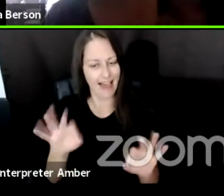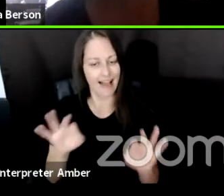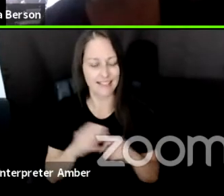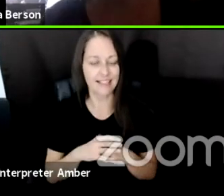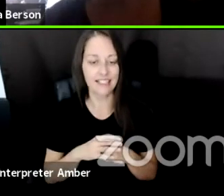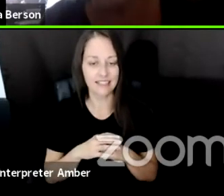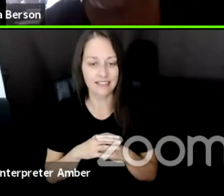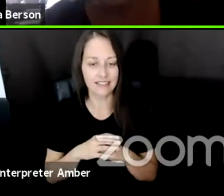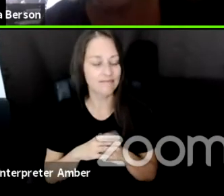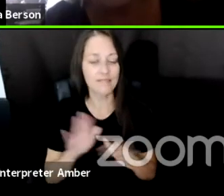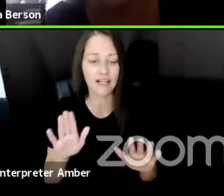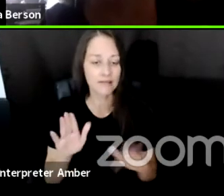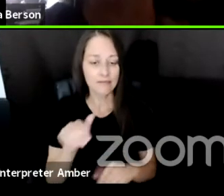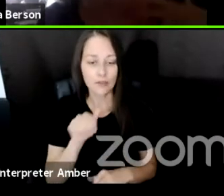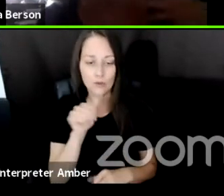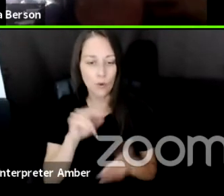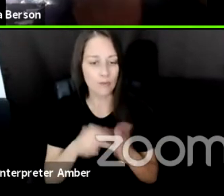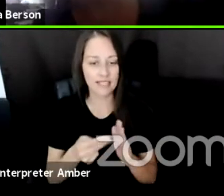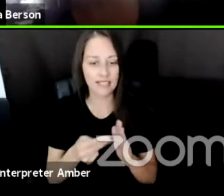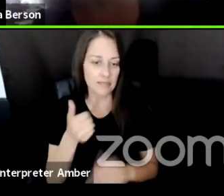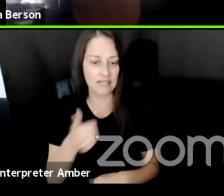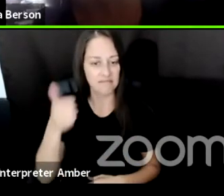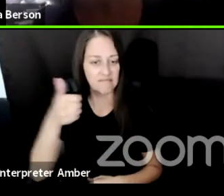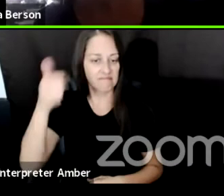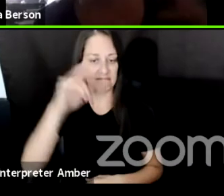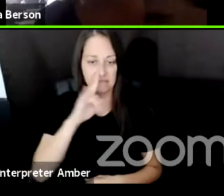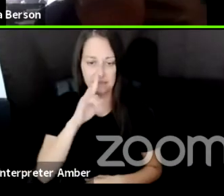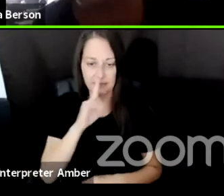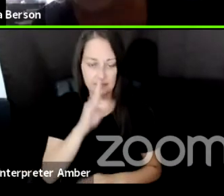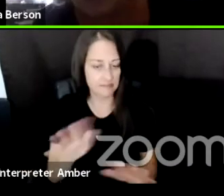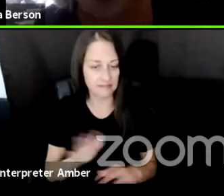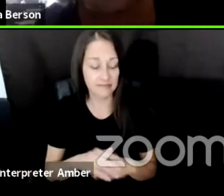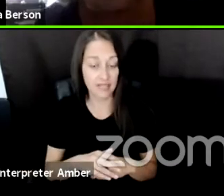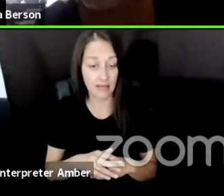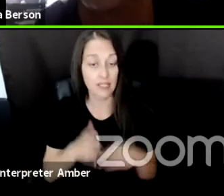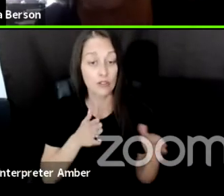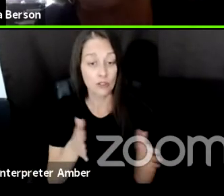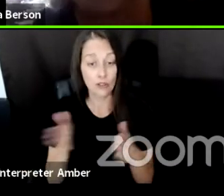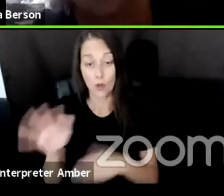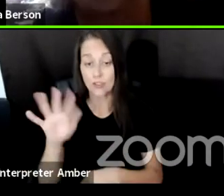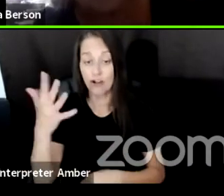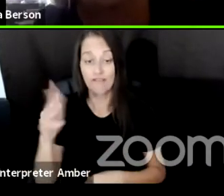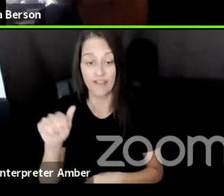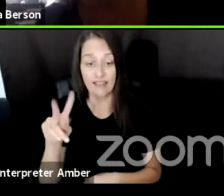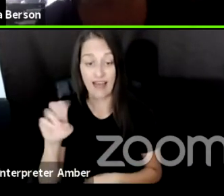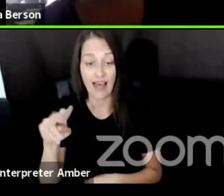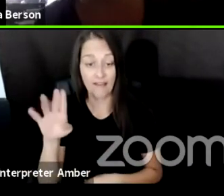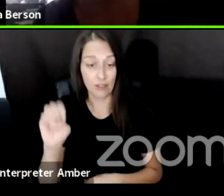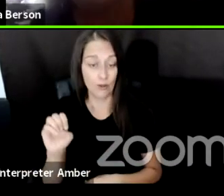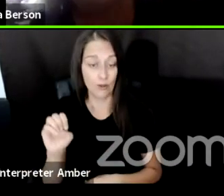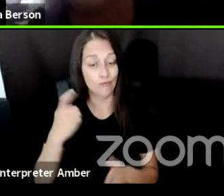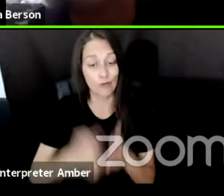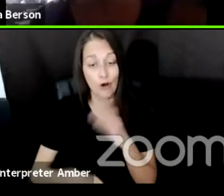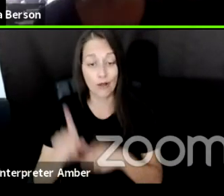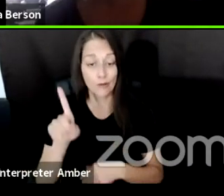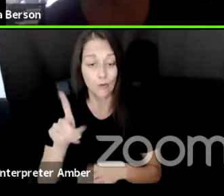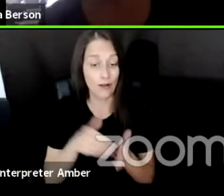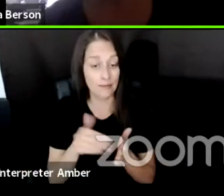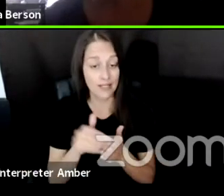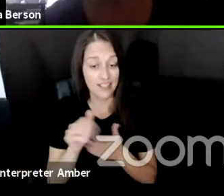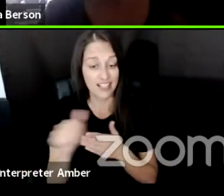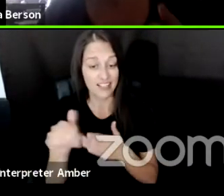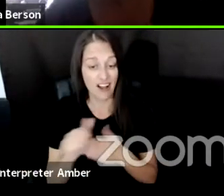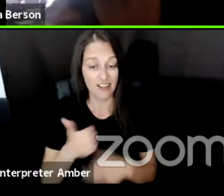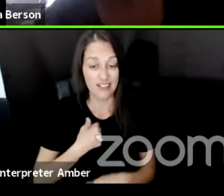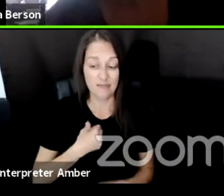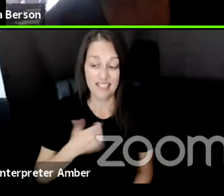any elitism, you know, because there are shows at the Fifth Avenue that cost $1 million that I haven't liked very much and didn't respond